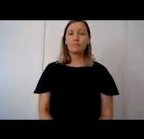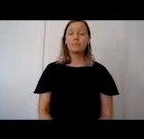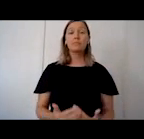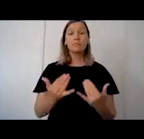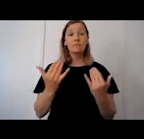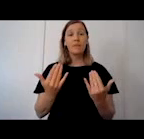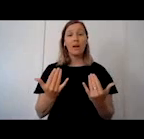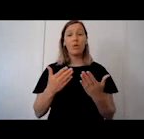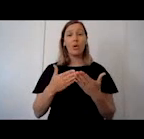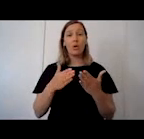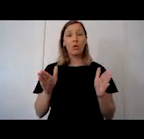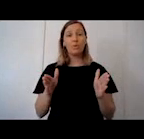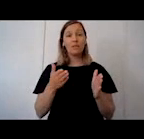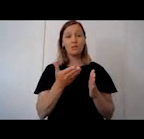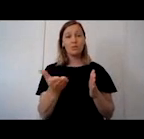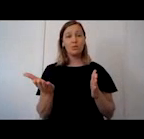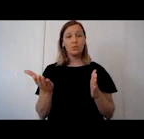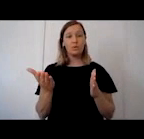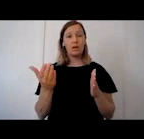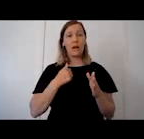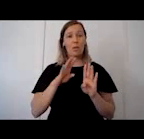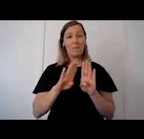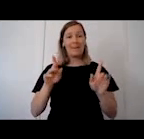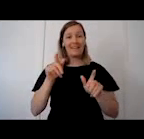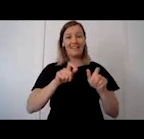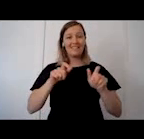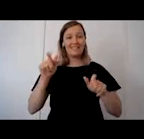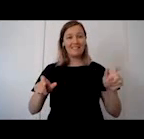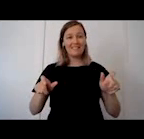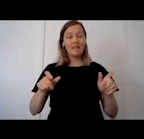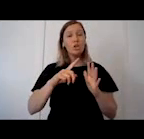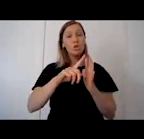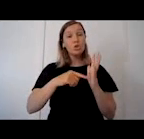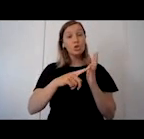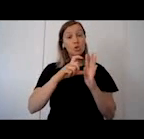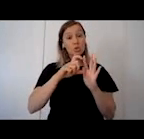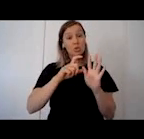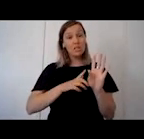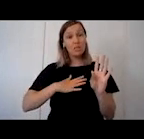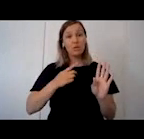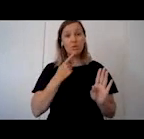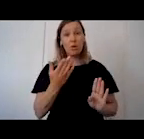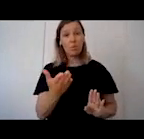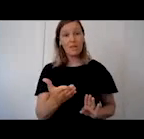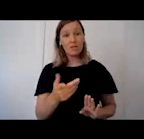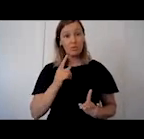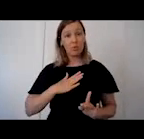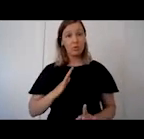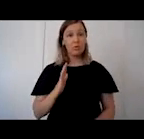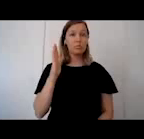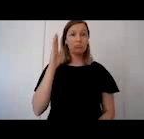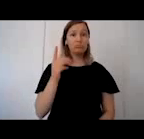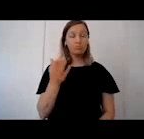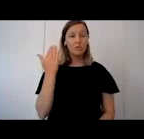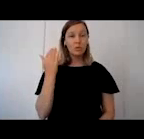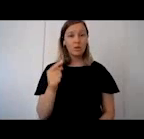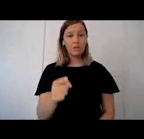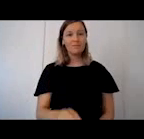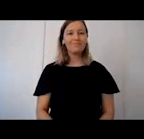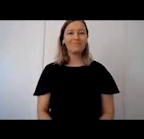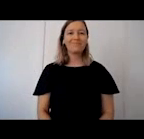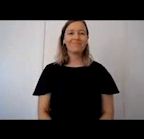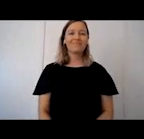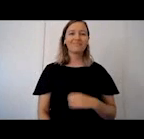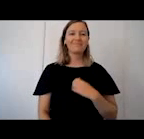the floor for our panelists again. I think Judy, if you want to comment, you were the first one asking for